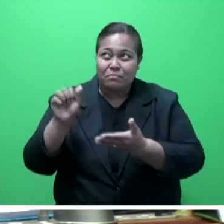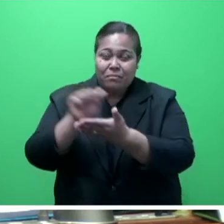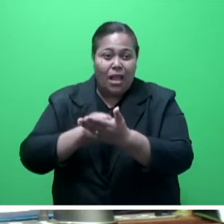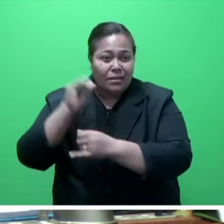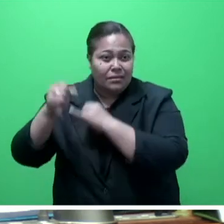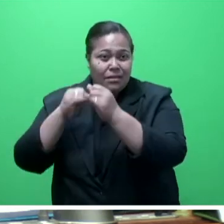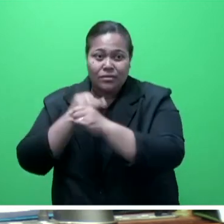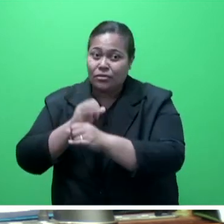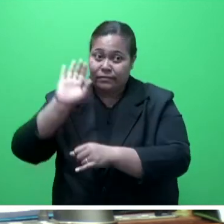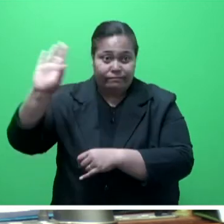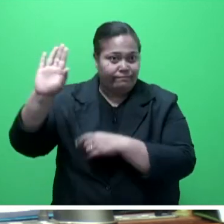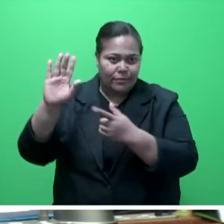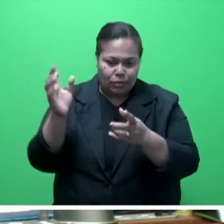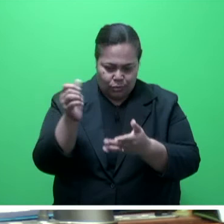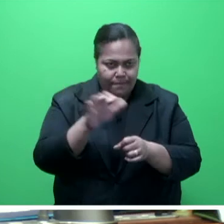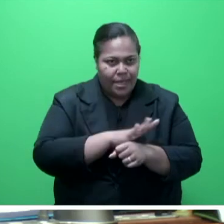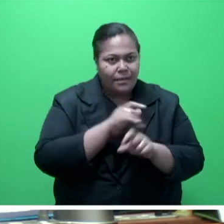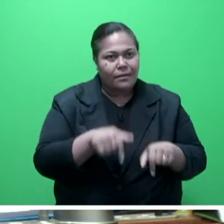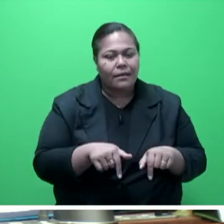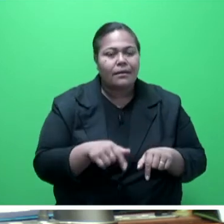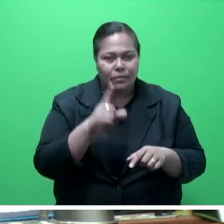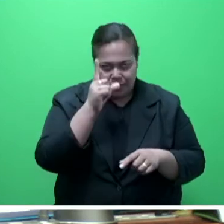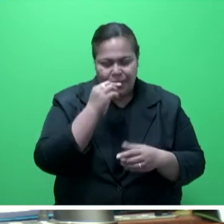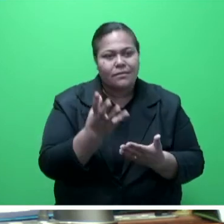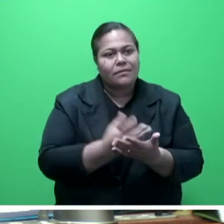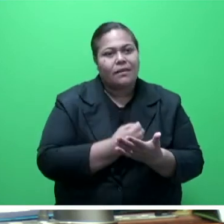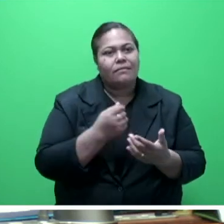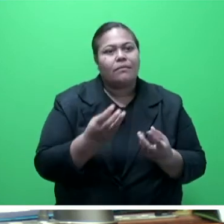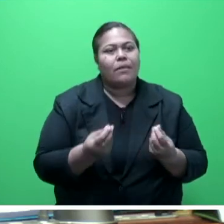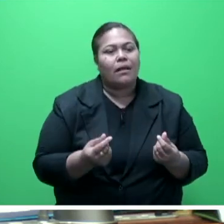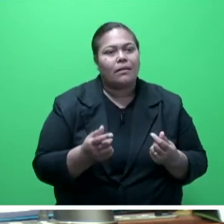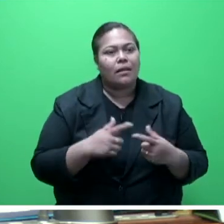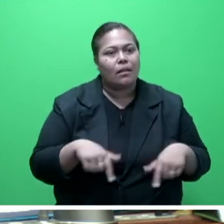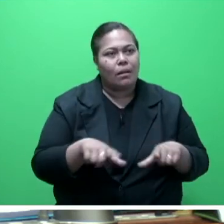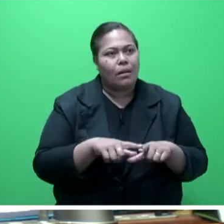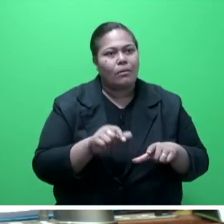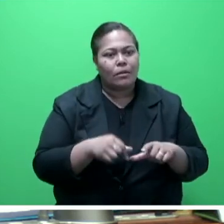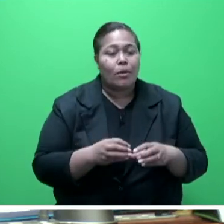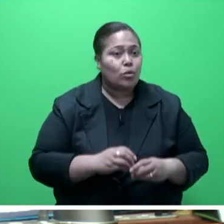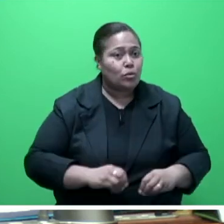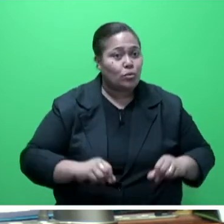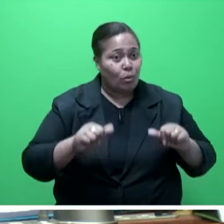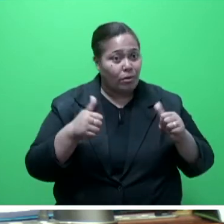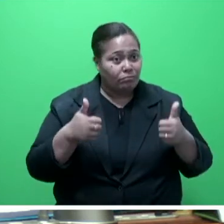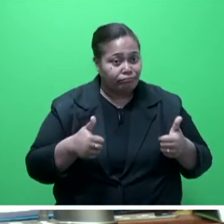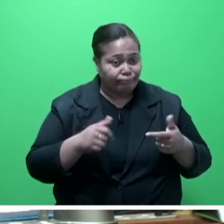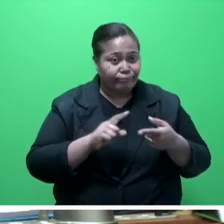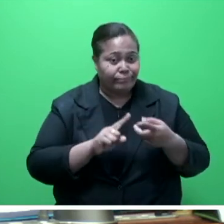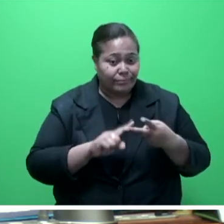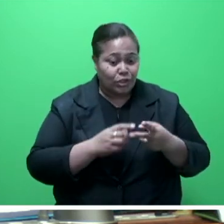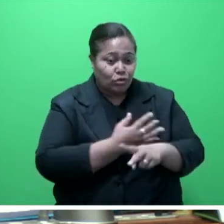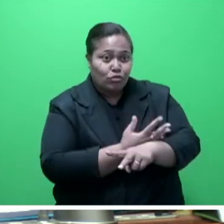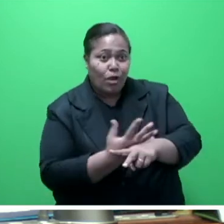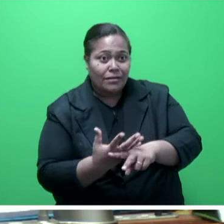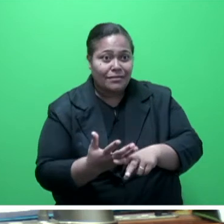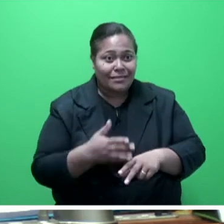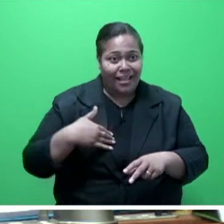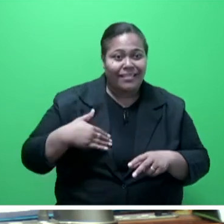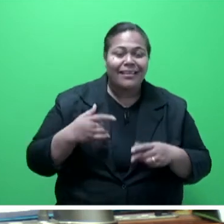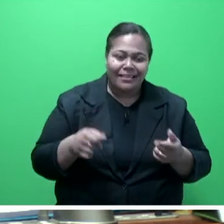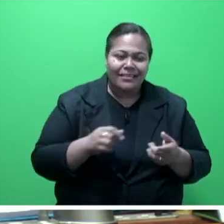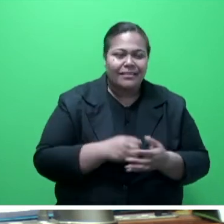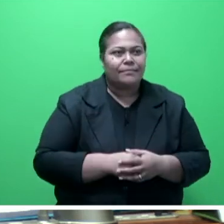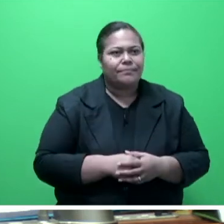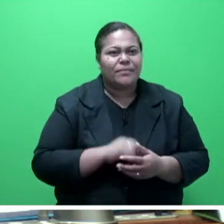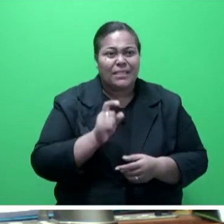climatic conditions are ideal for livestock production locally. Soil conditions are good, pasture are good, except for drought season. I think